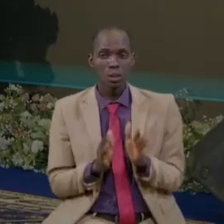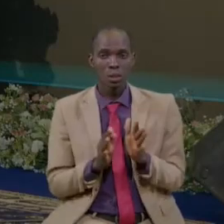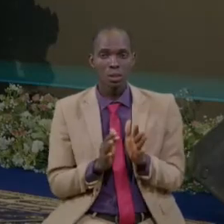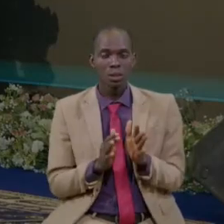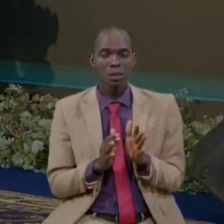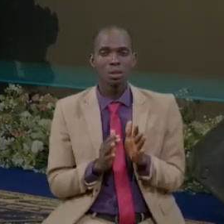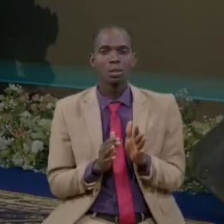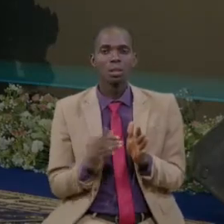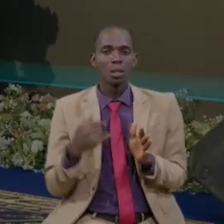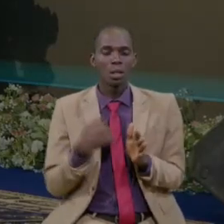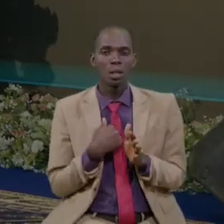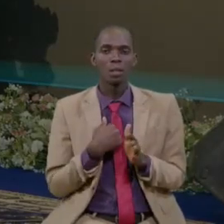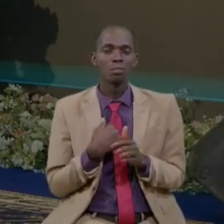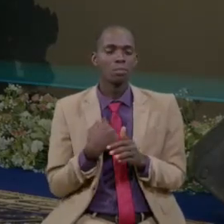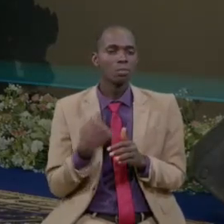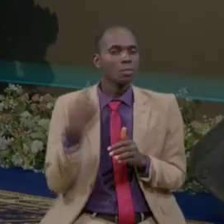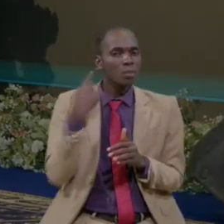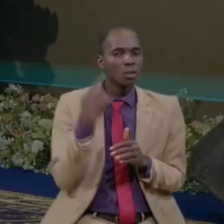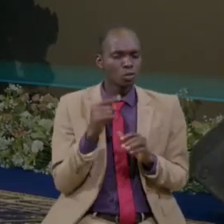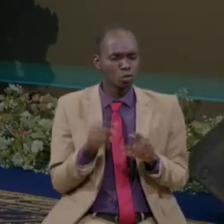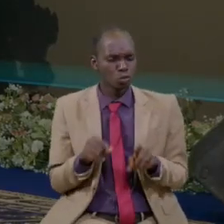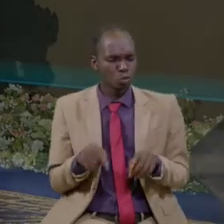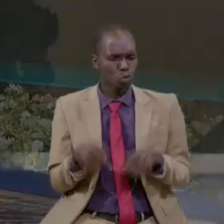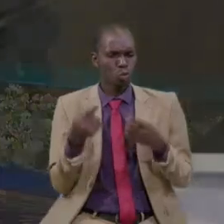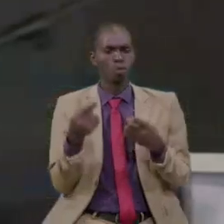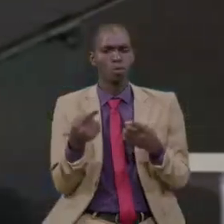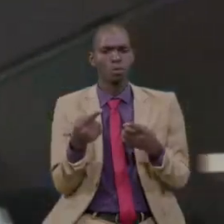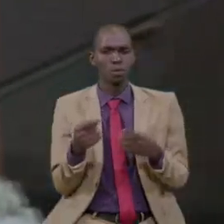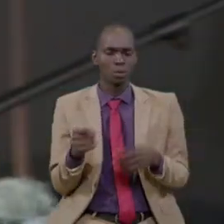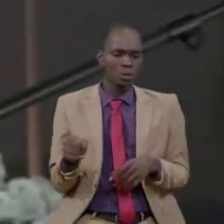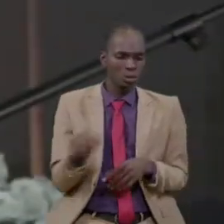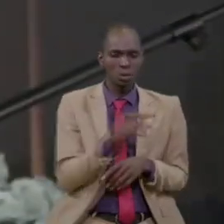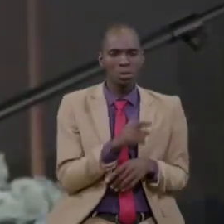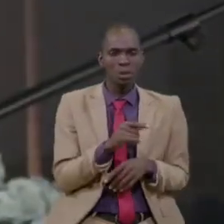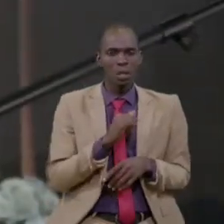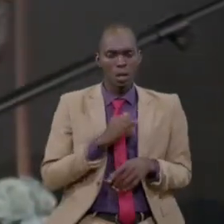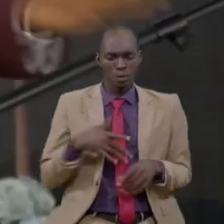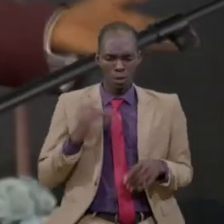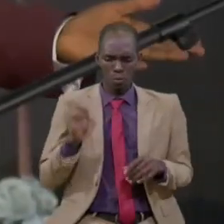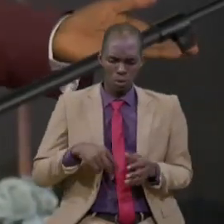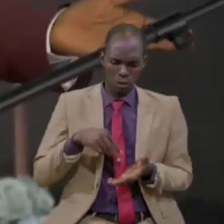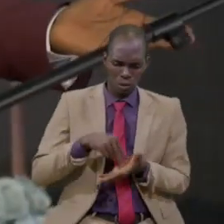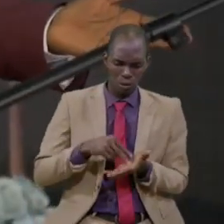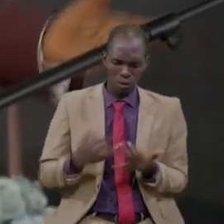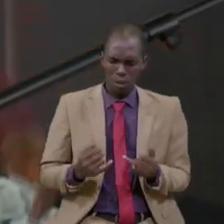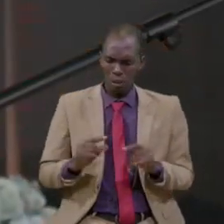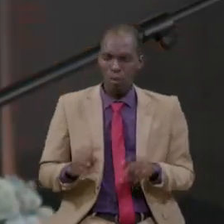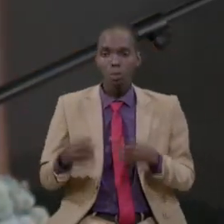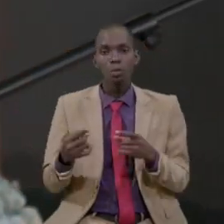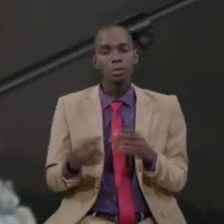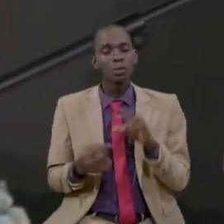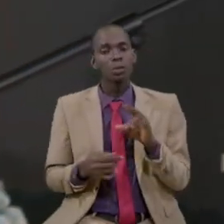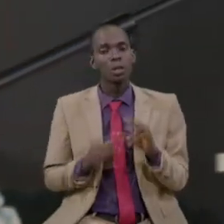And I felt I must rise up now and go. But understand, this is the last chapter